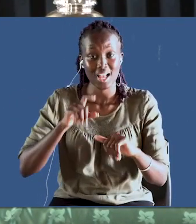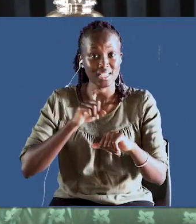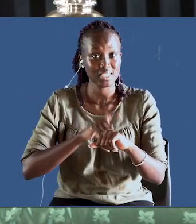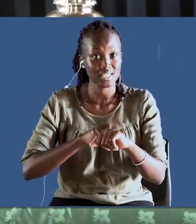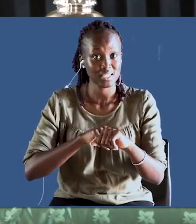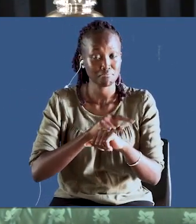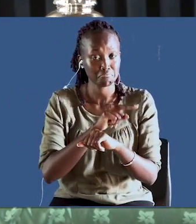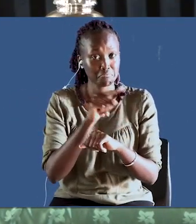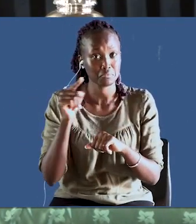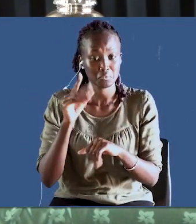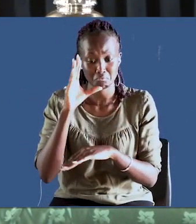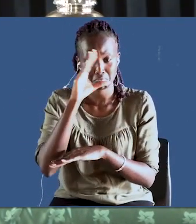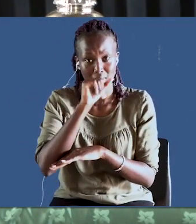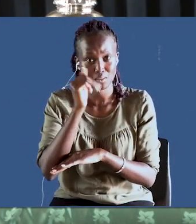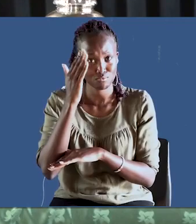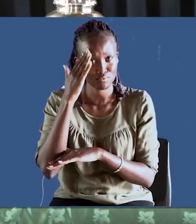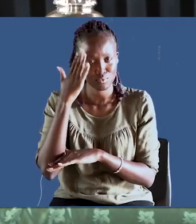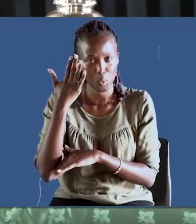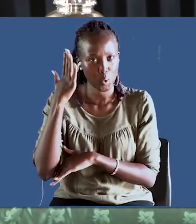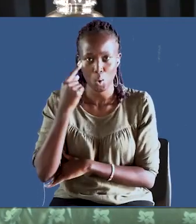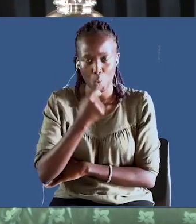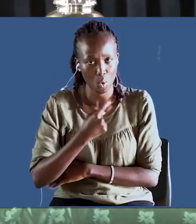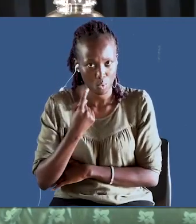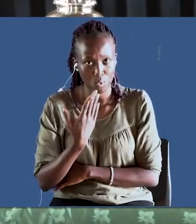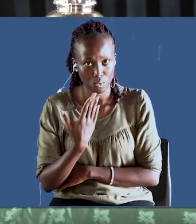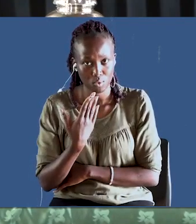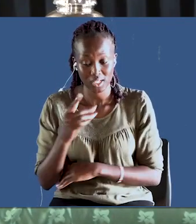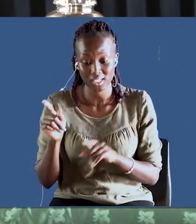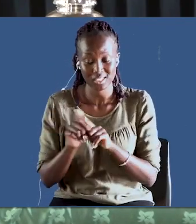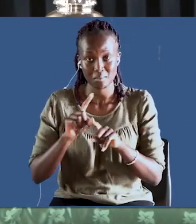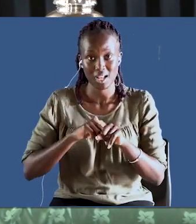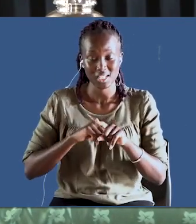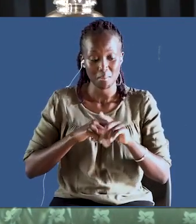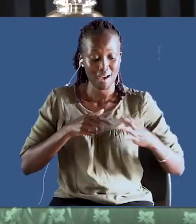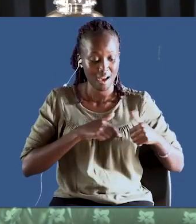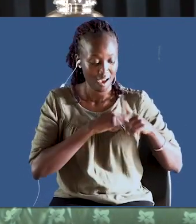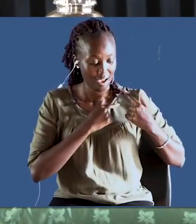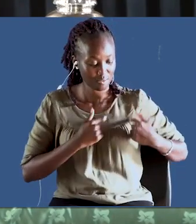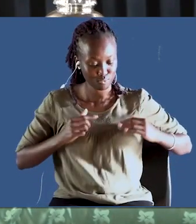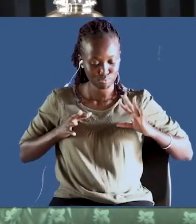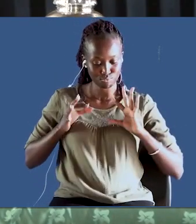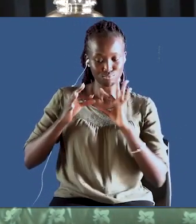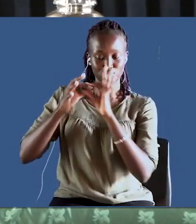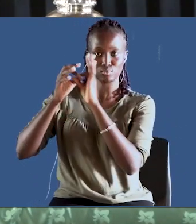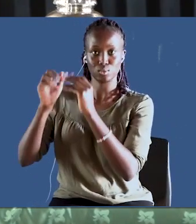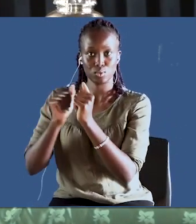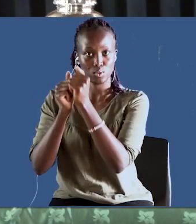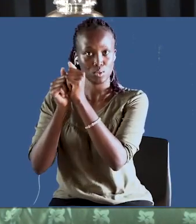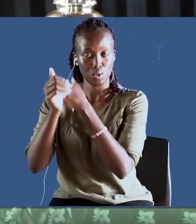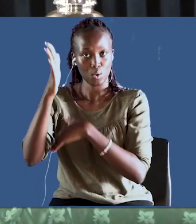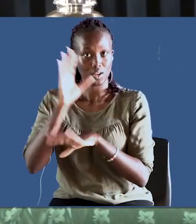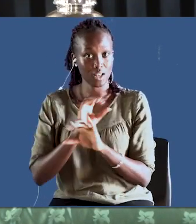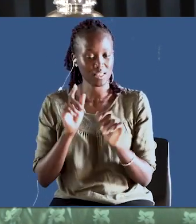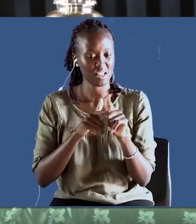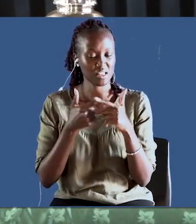is, when we lose the vision of a heart-to-heart connection with God, then we